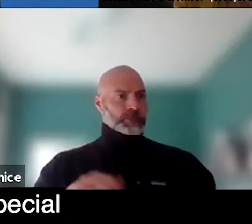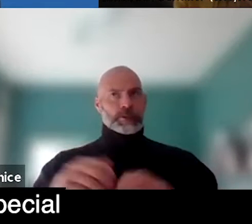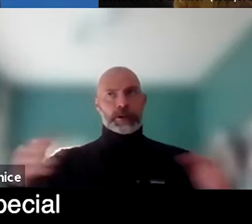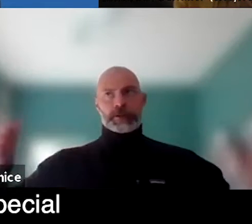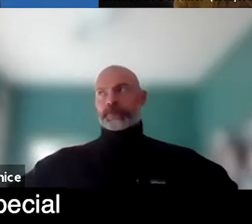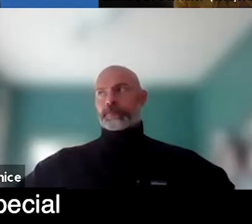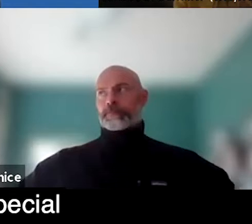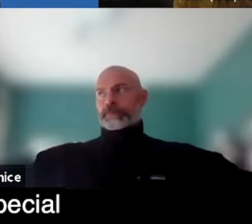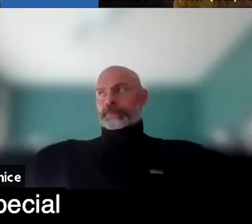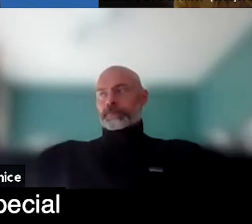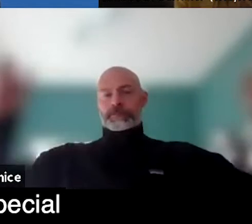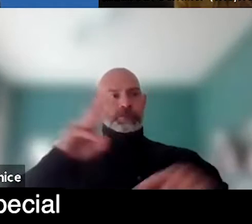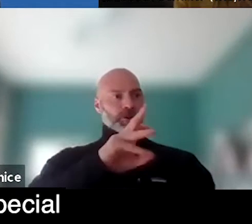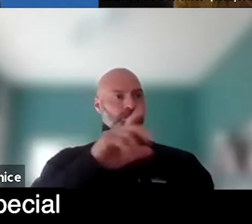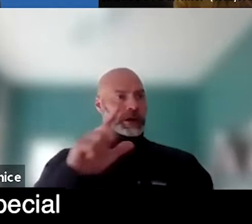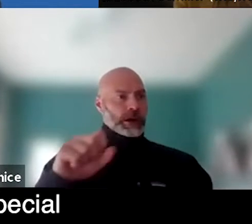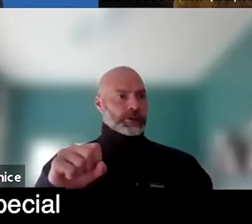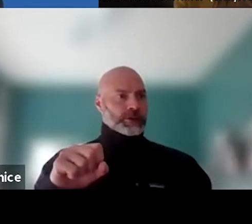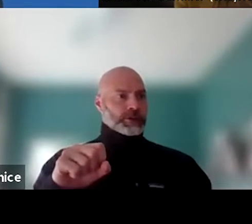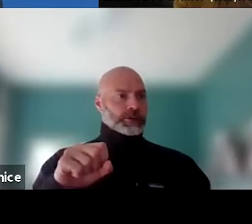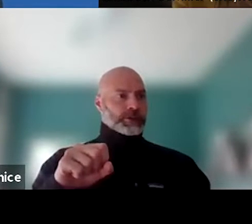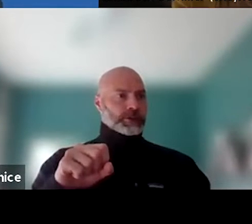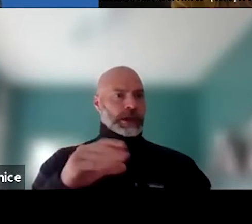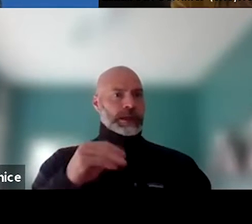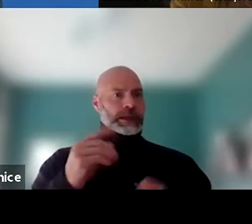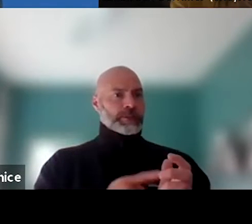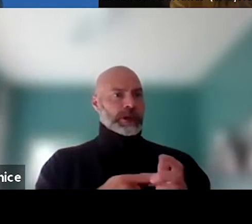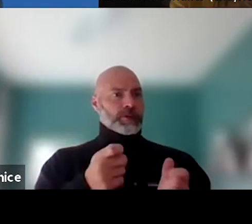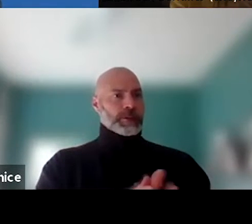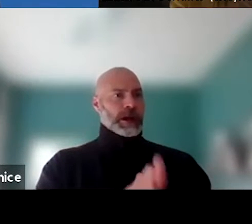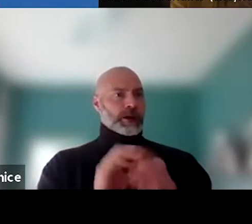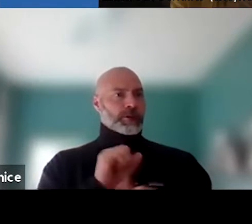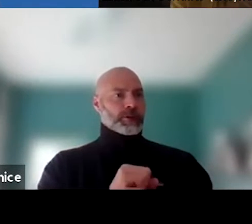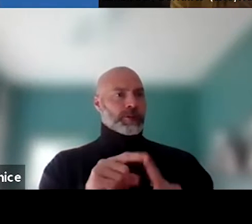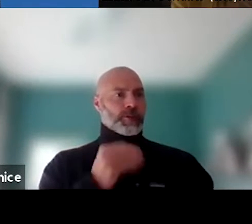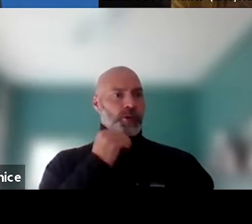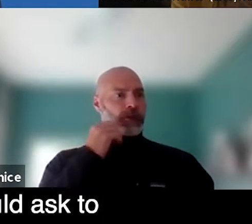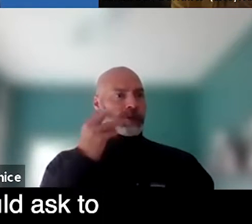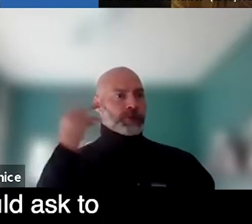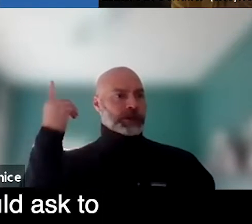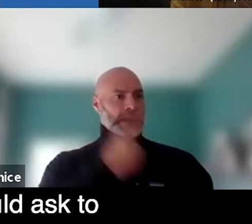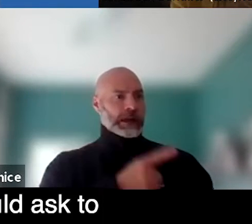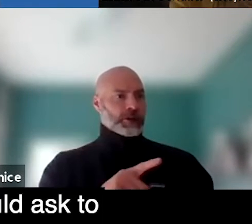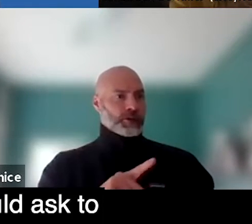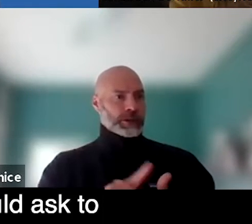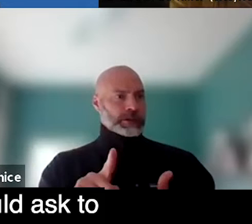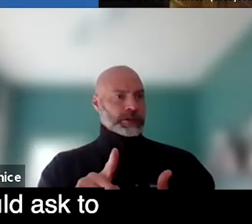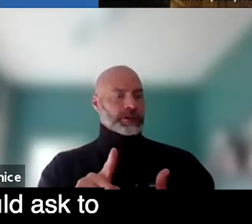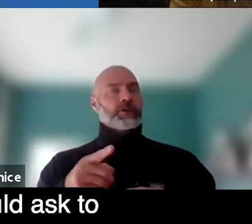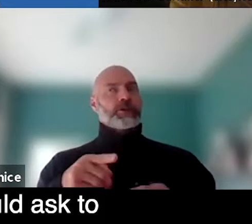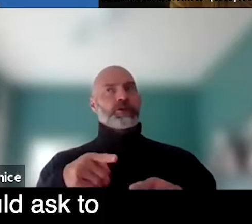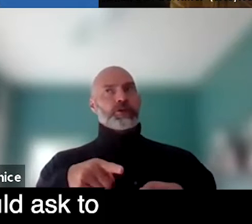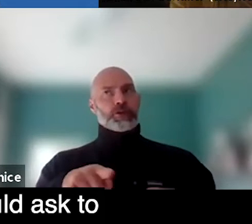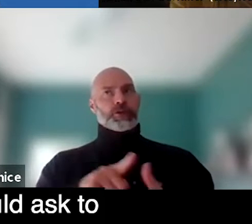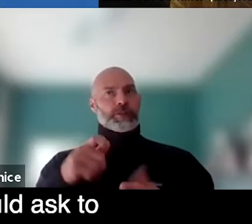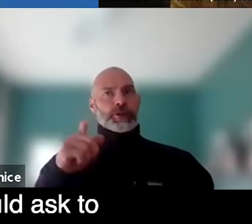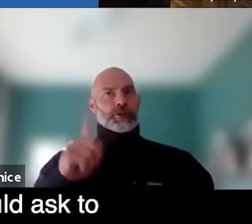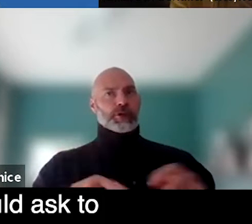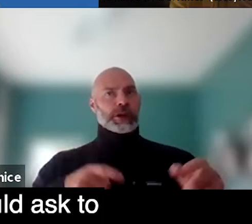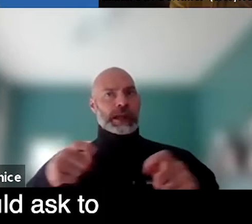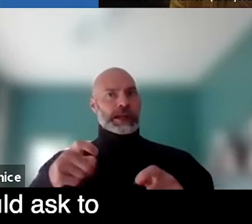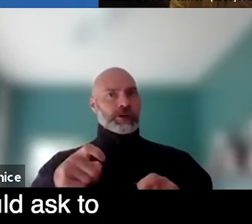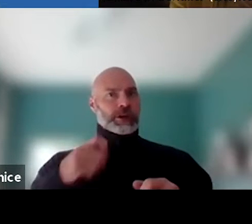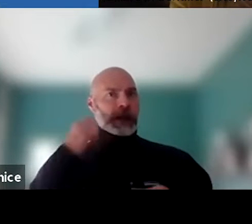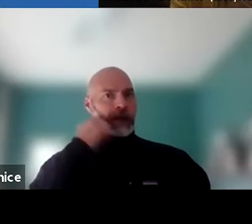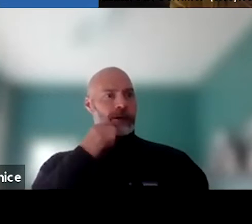special workstation as an accommodations with walls on each side. Sometimes she would ask to work a couple days